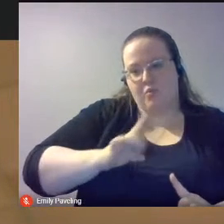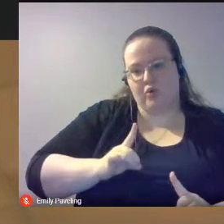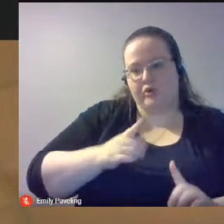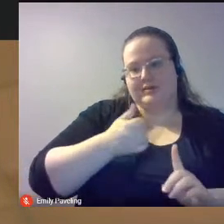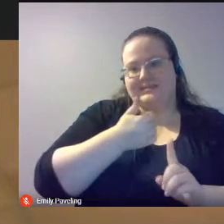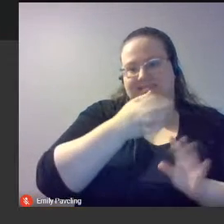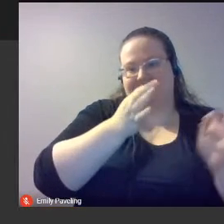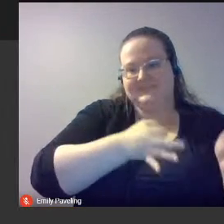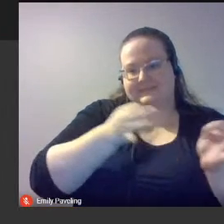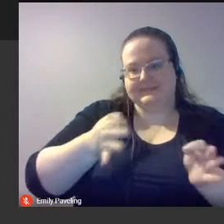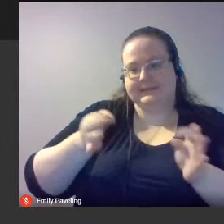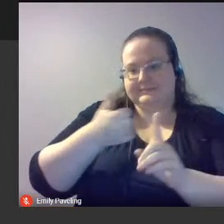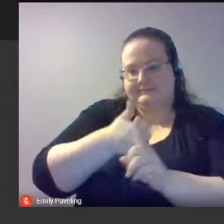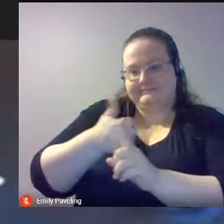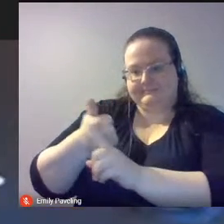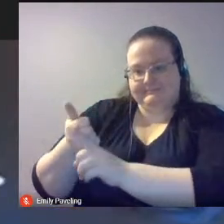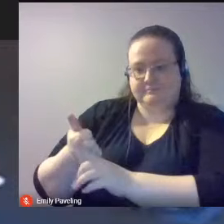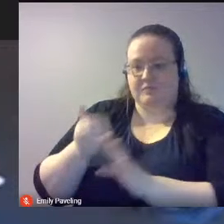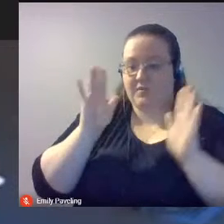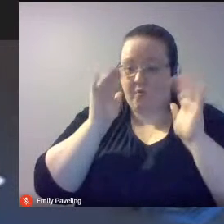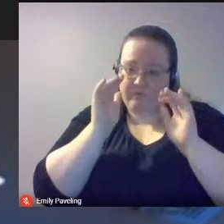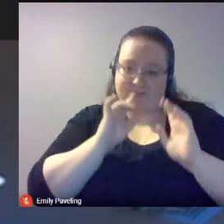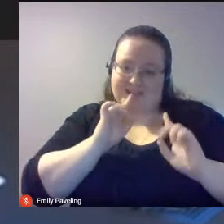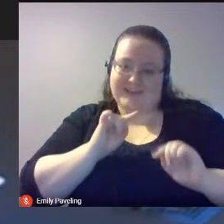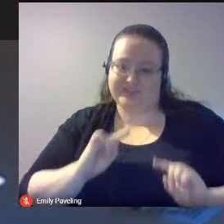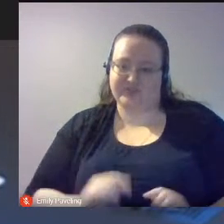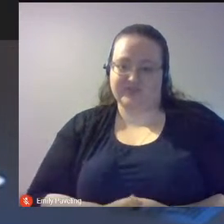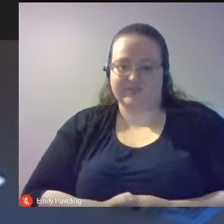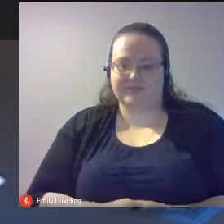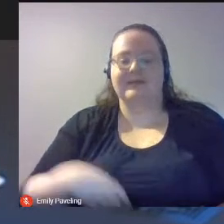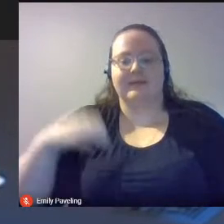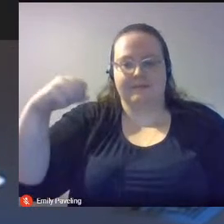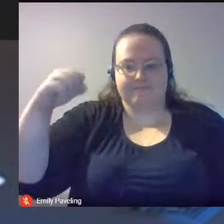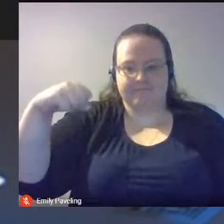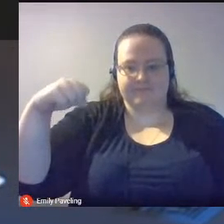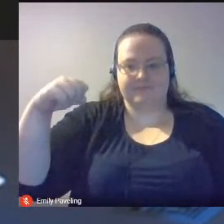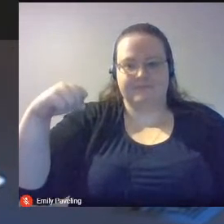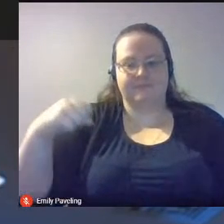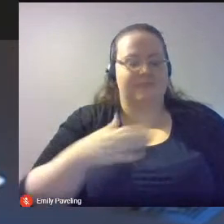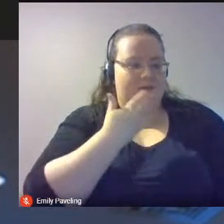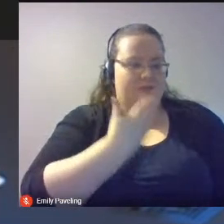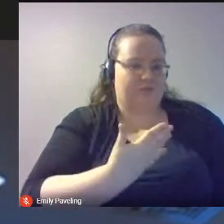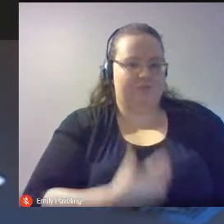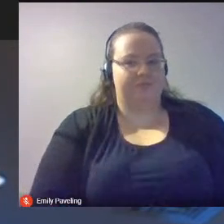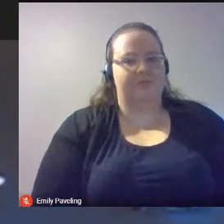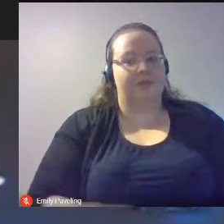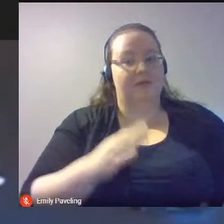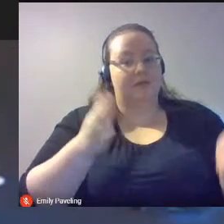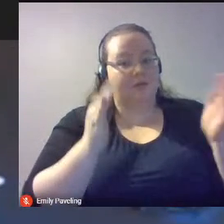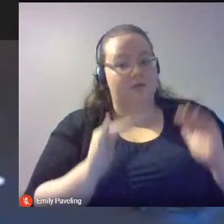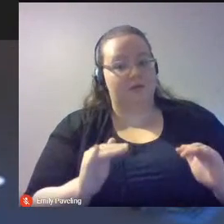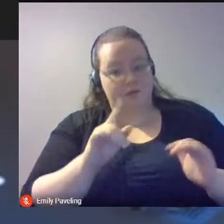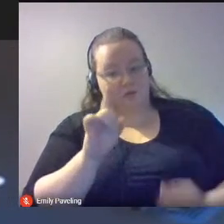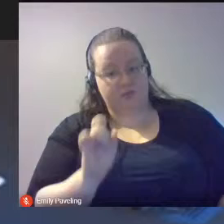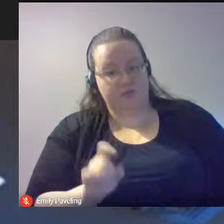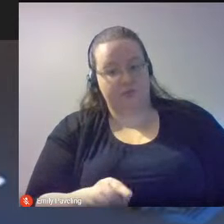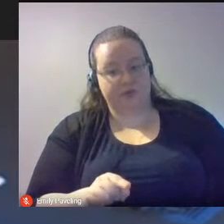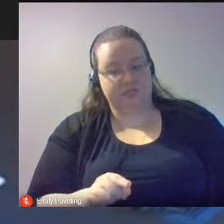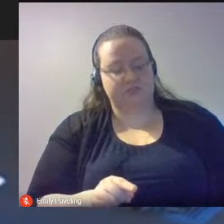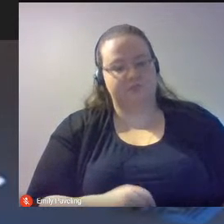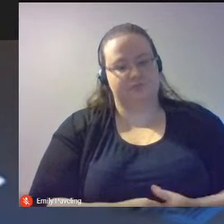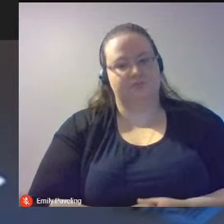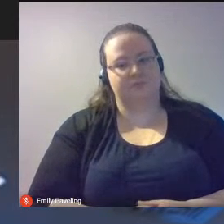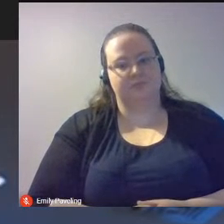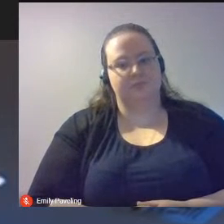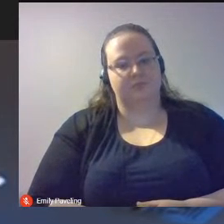out. Hopefully that helps answer the question, Pat. That does. Thanks very much. Our second question, if a